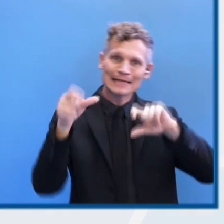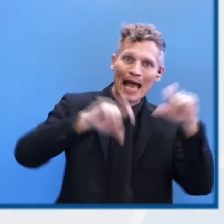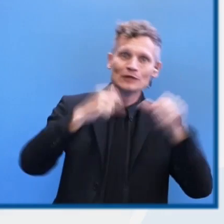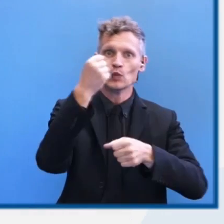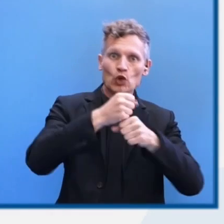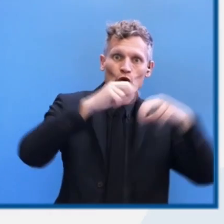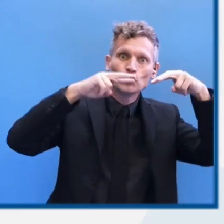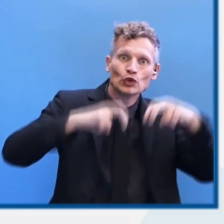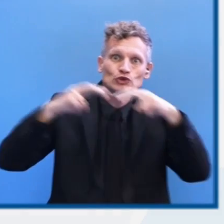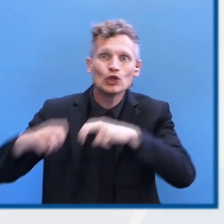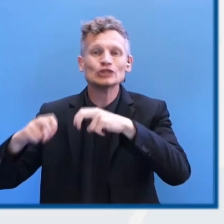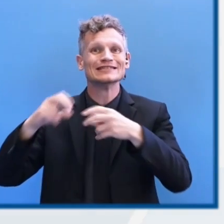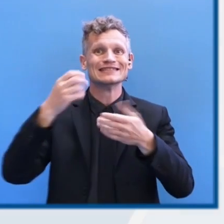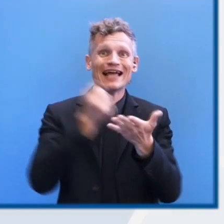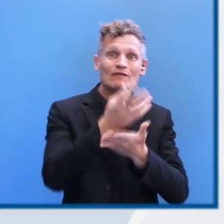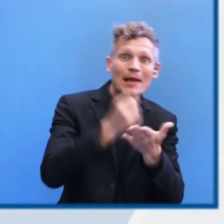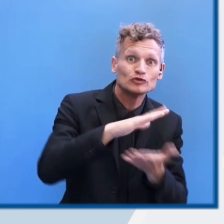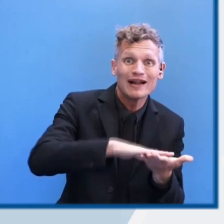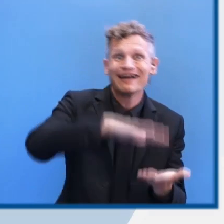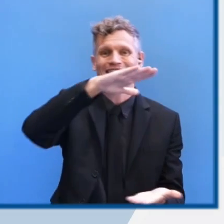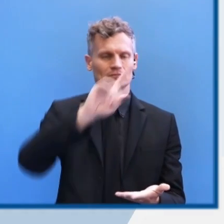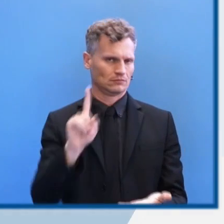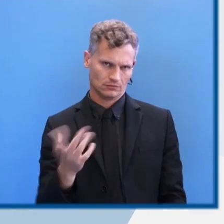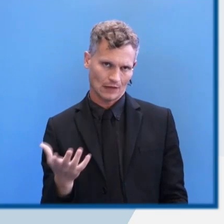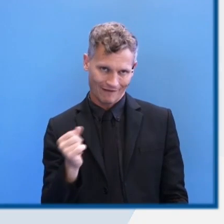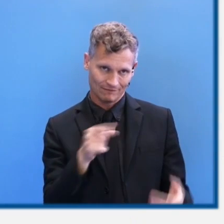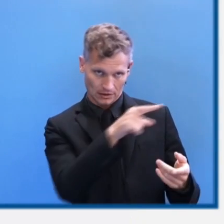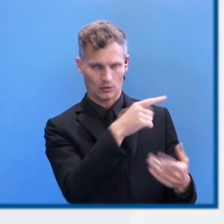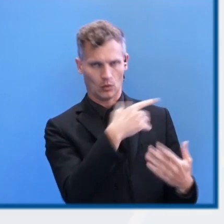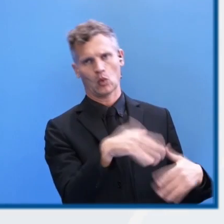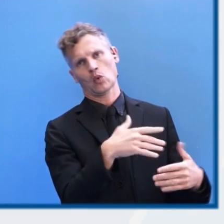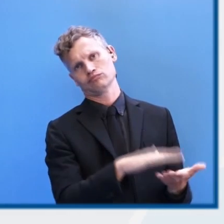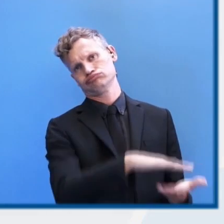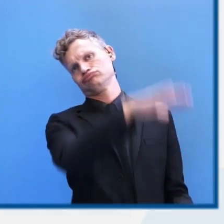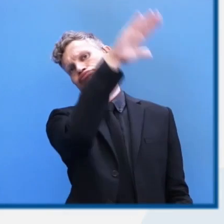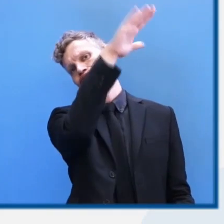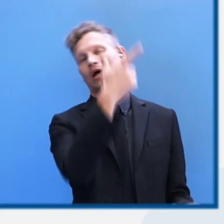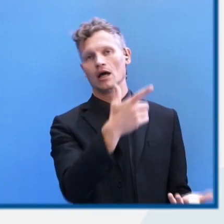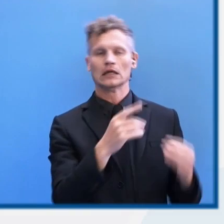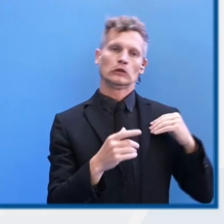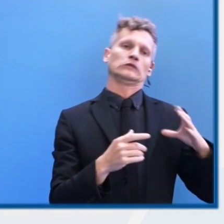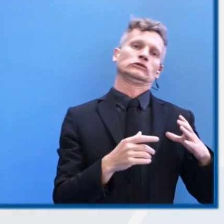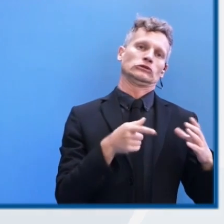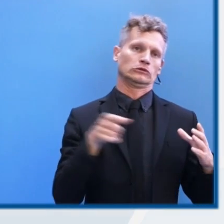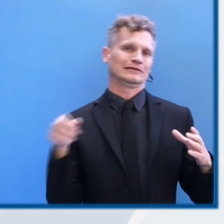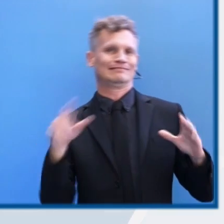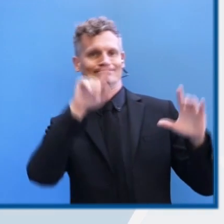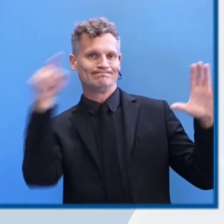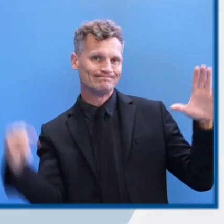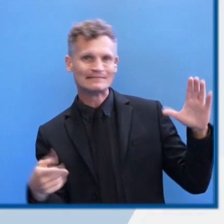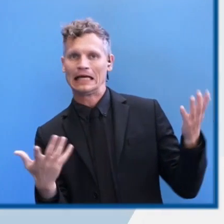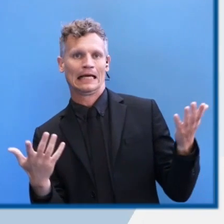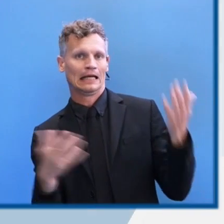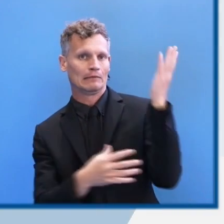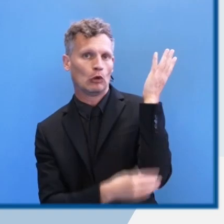Where we need many, many scientists in the developing world, they are not in the developing world. We have great scientists, but we don't have enough